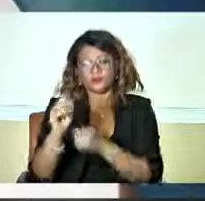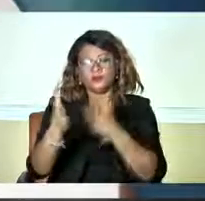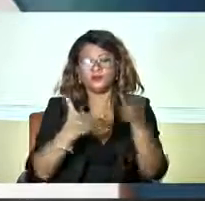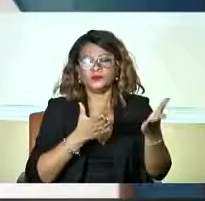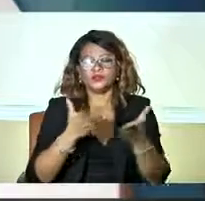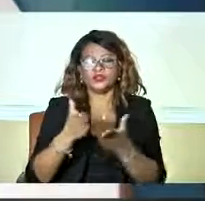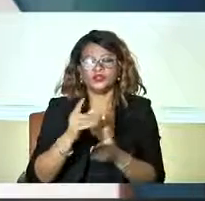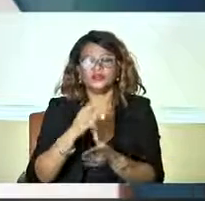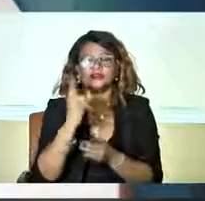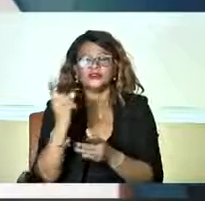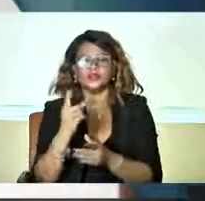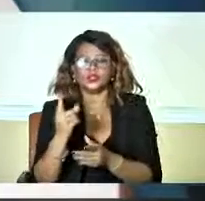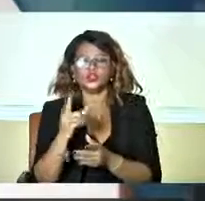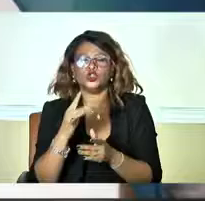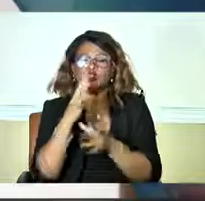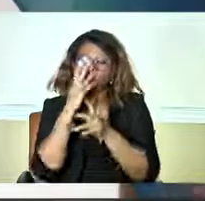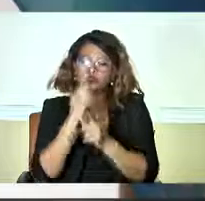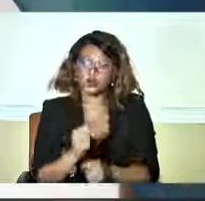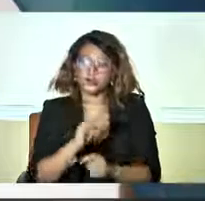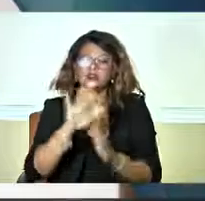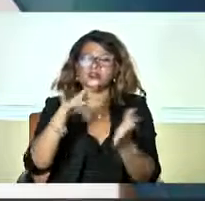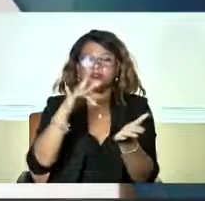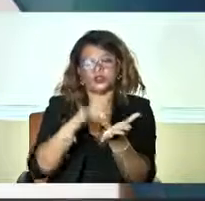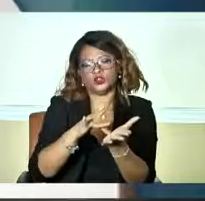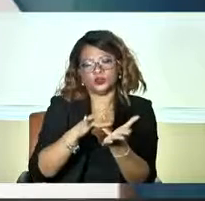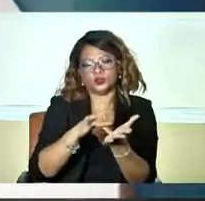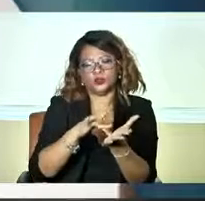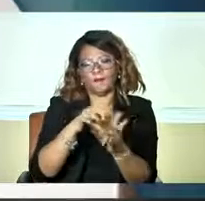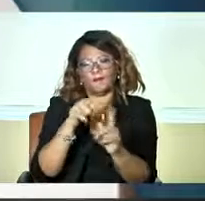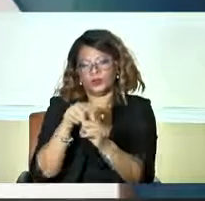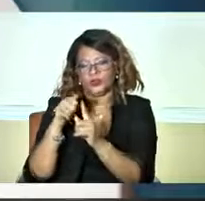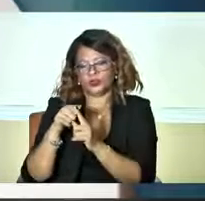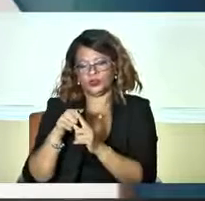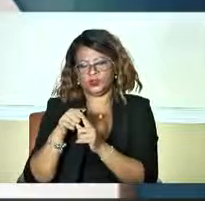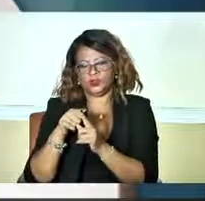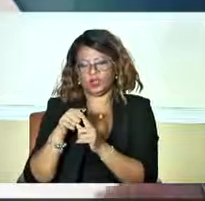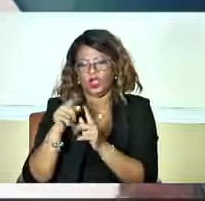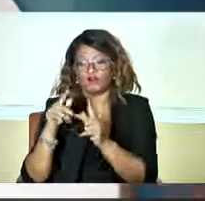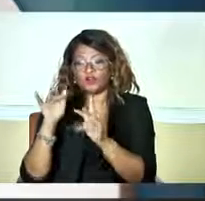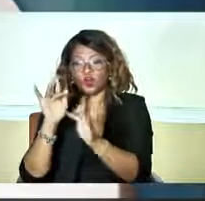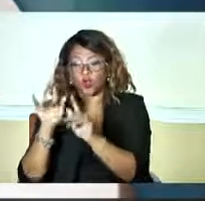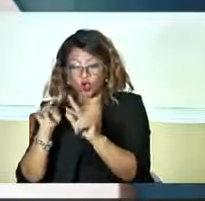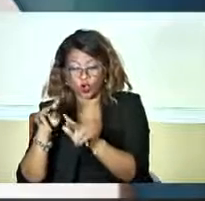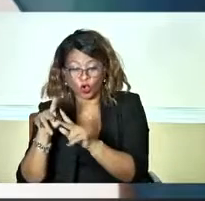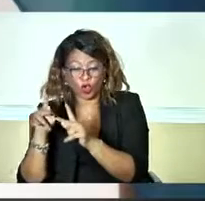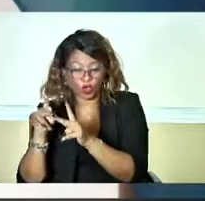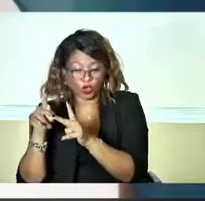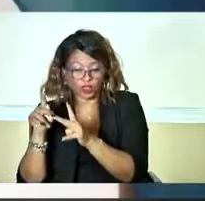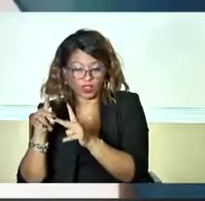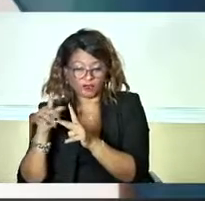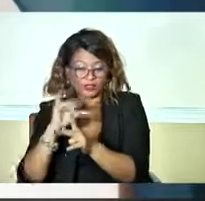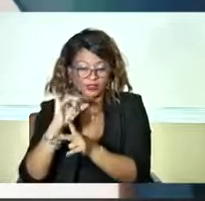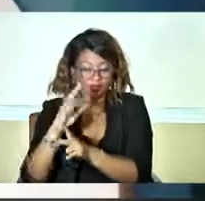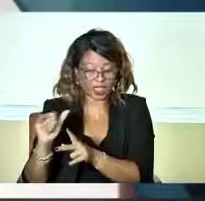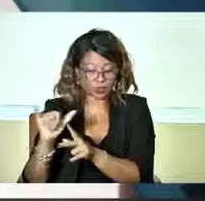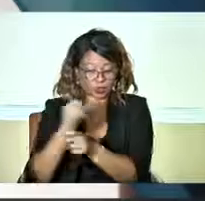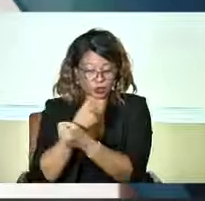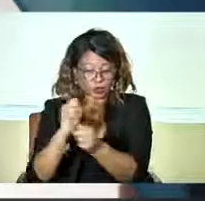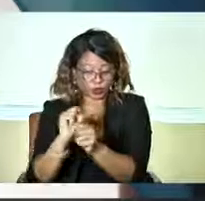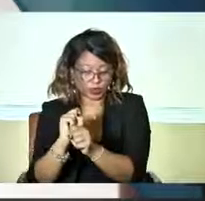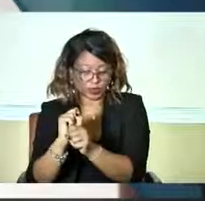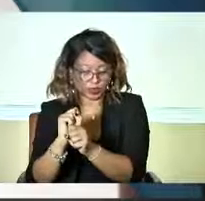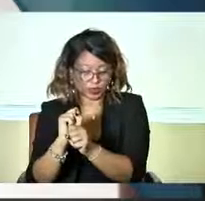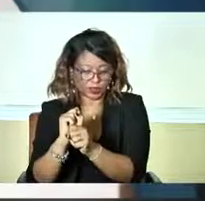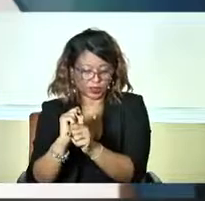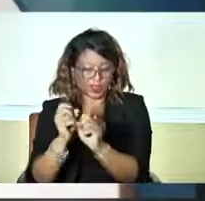a single trusted central coordinating point of contact for cybersecurity. This